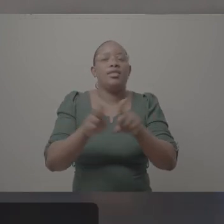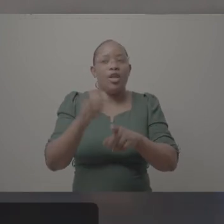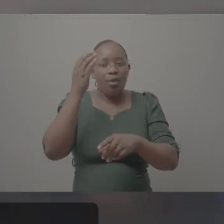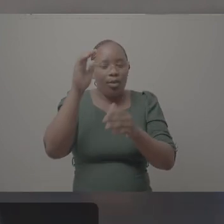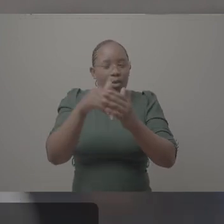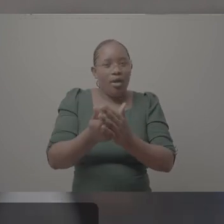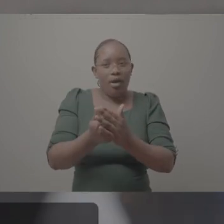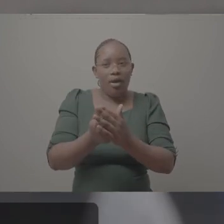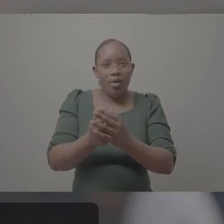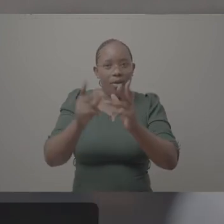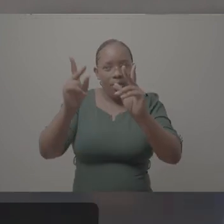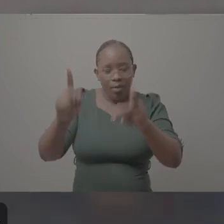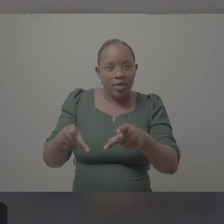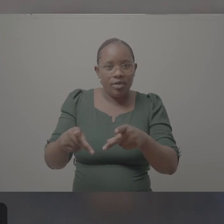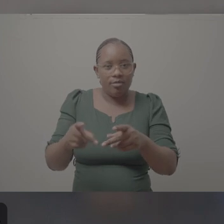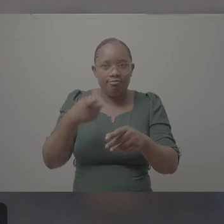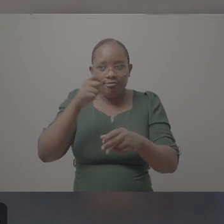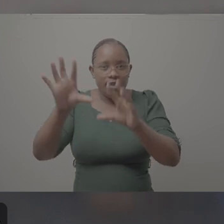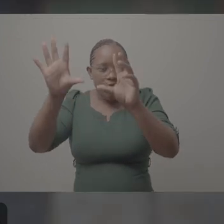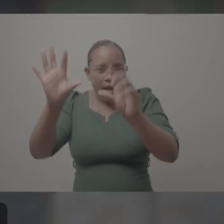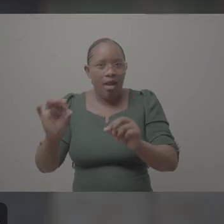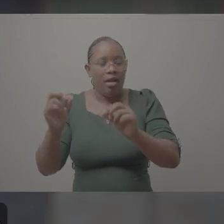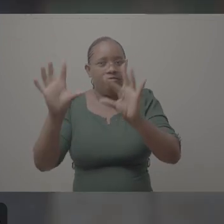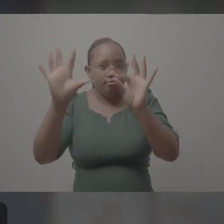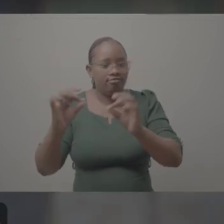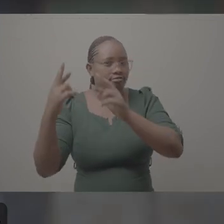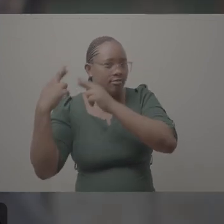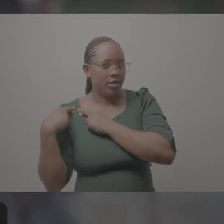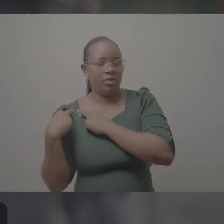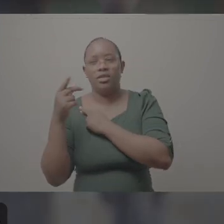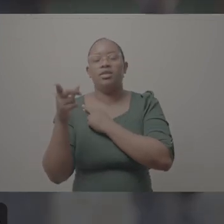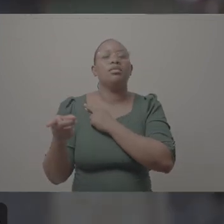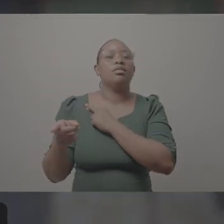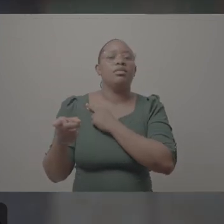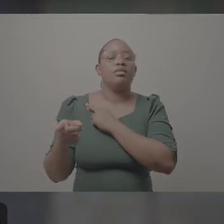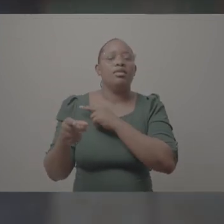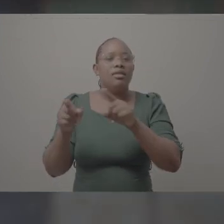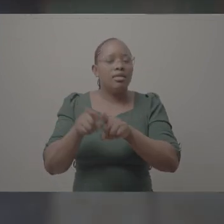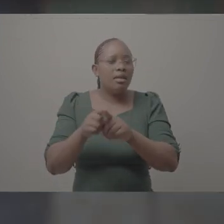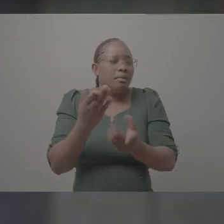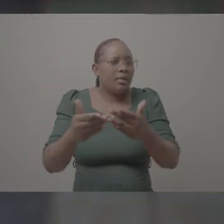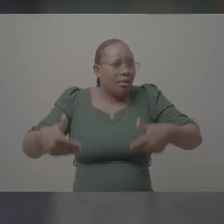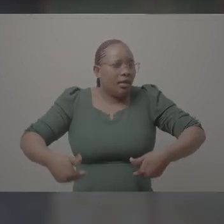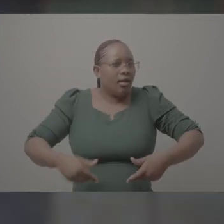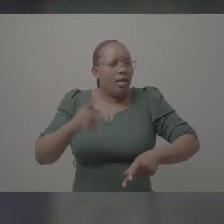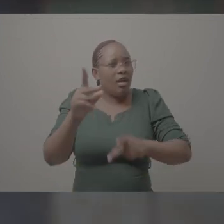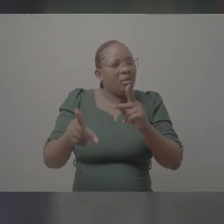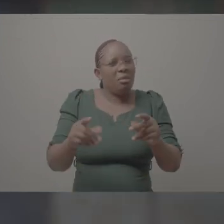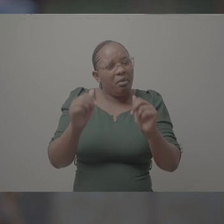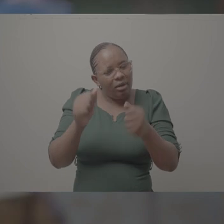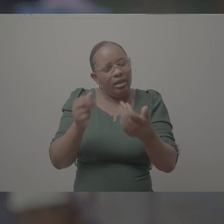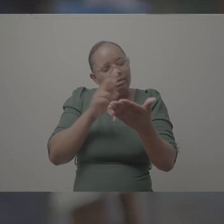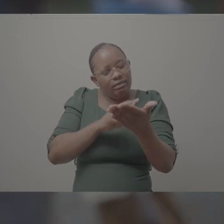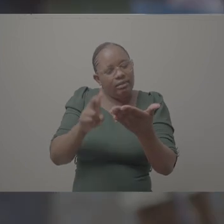can hold someone accountable who's in a public office, it can be better. Then for young people that have actually a chance, or maybe they have the ability to